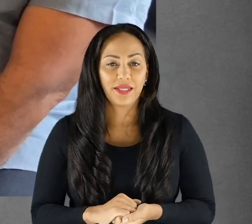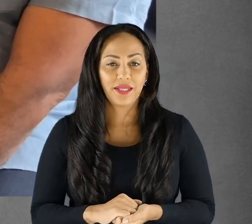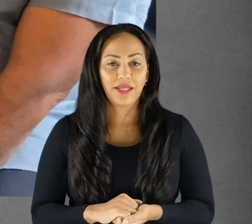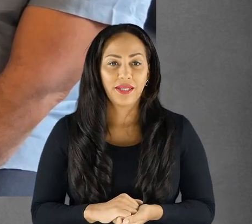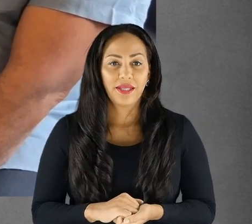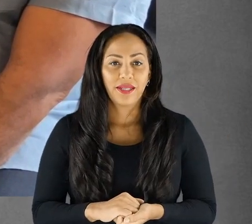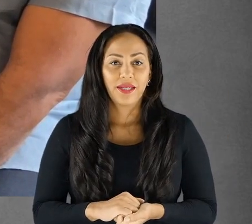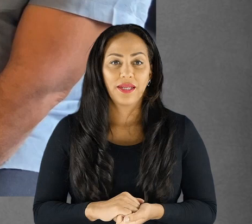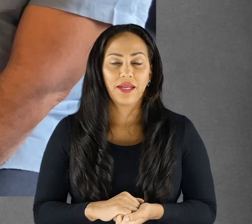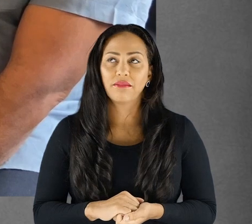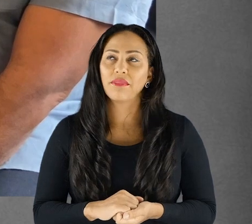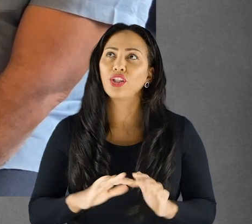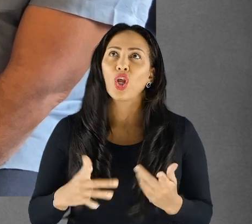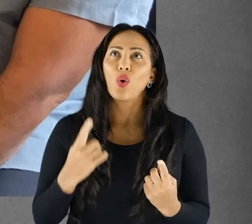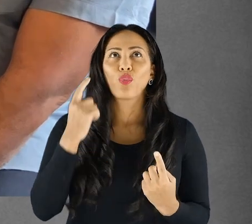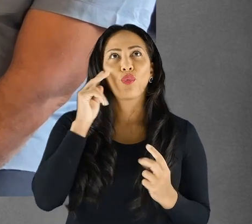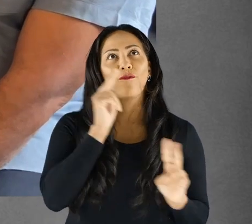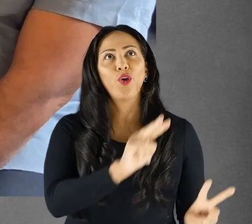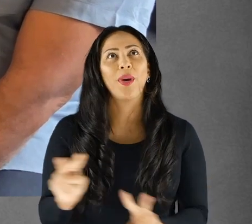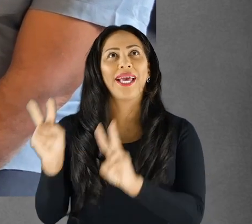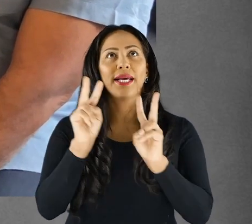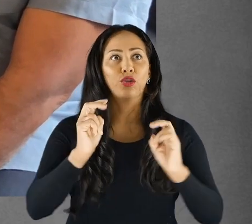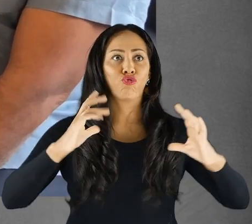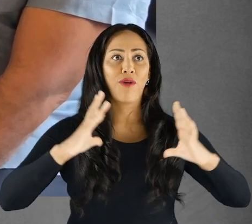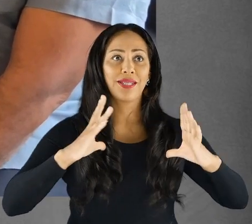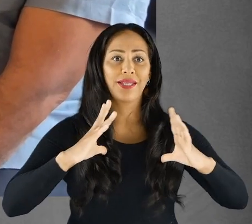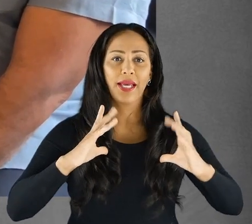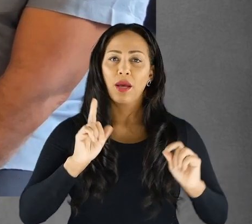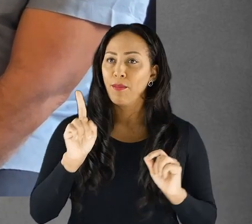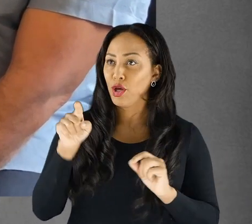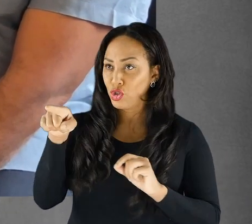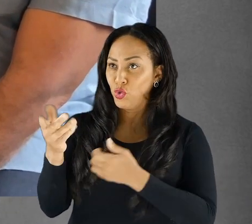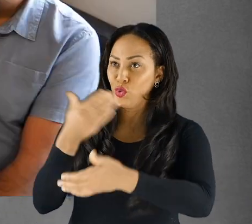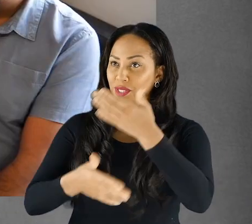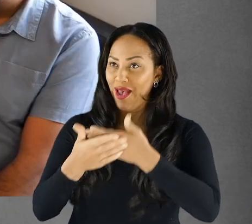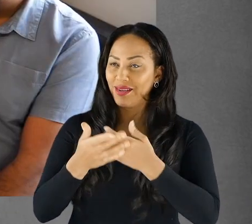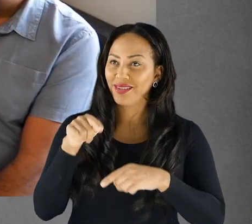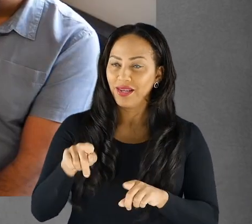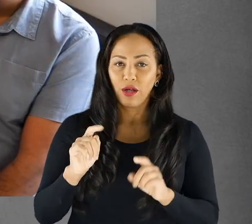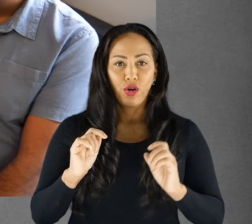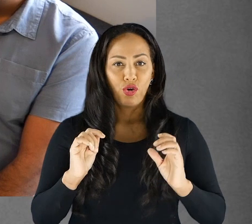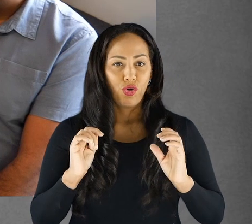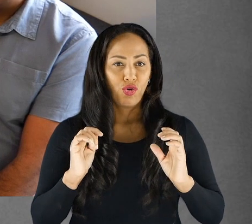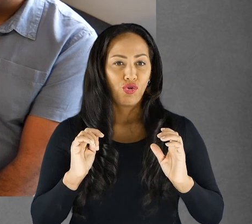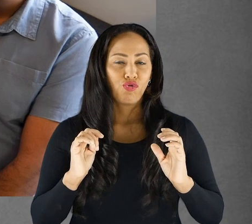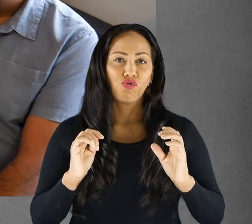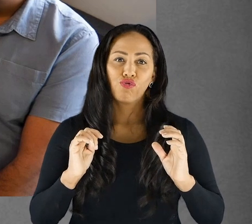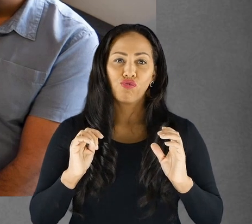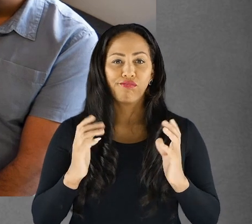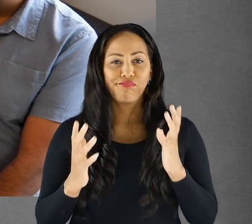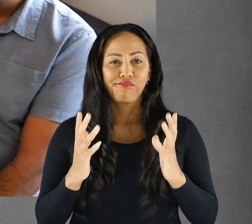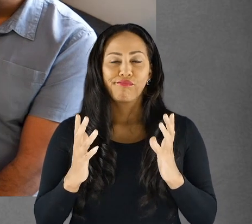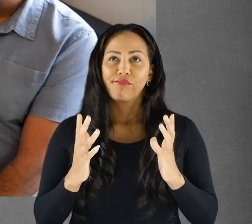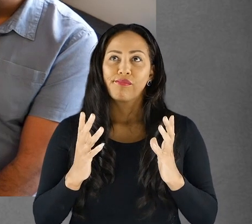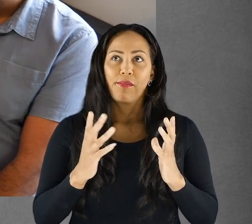I do many things which I wouldn't necessarily have considered to be a way of resting. But I think, you know, as you said, rest can